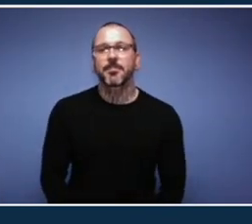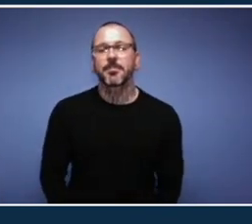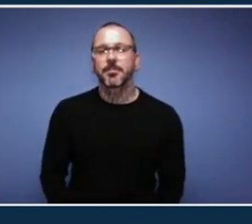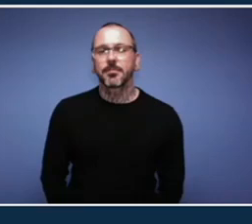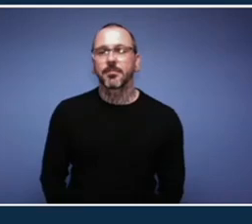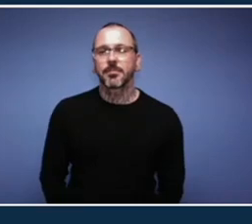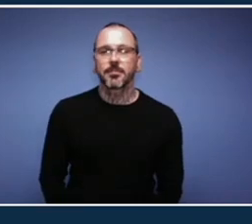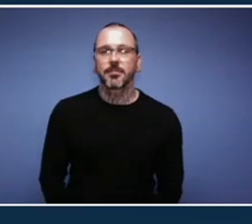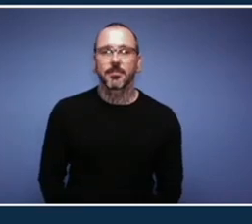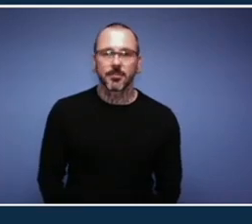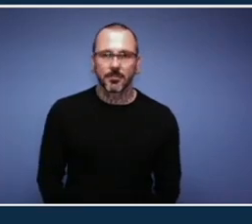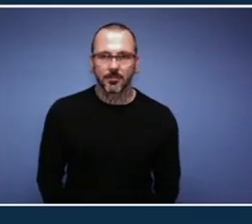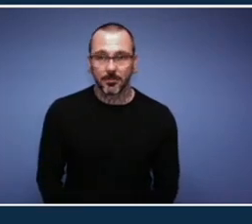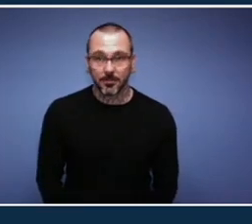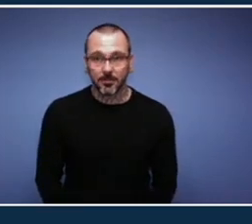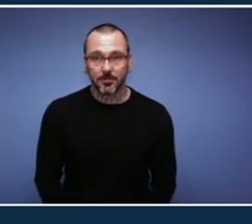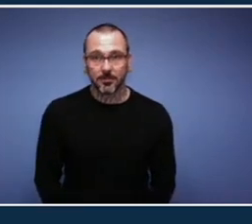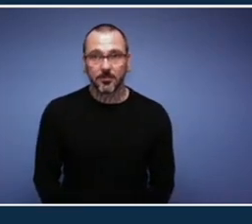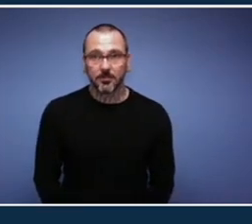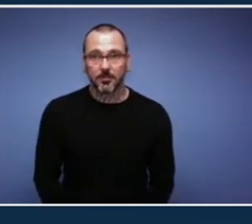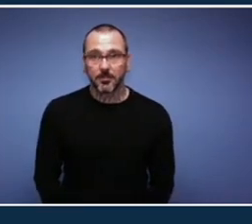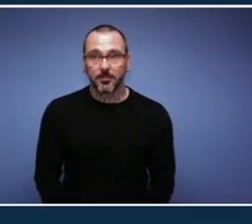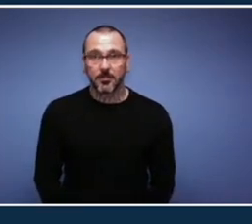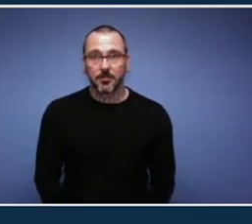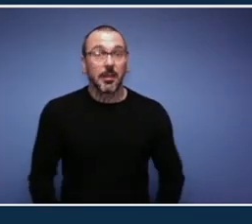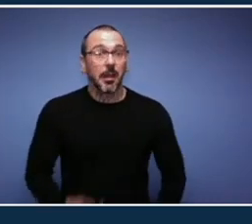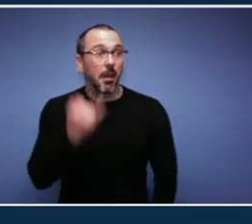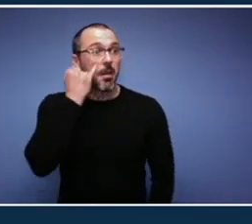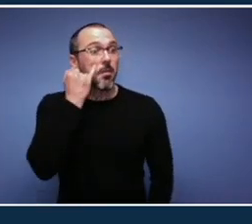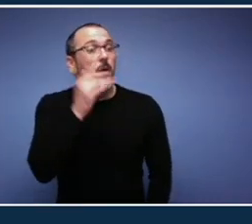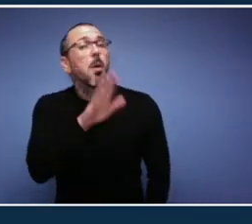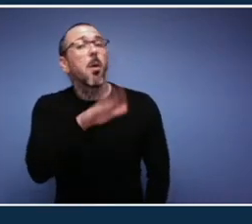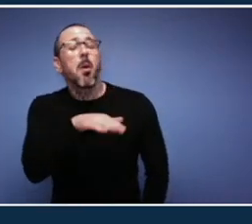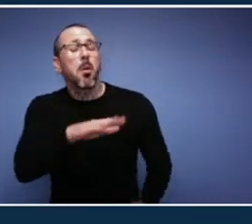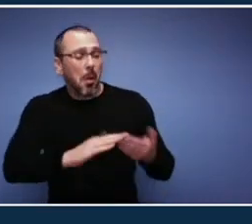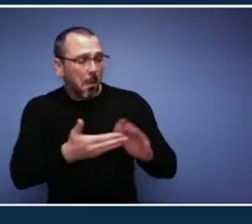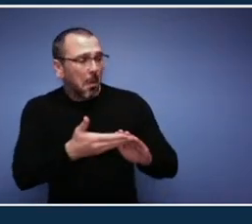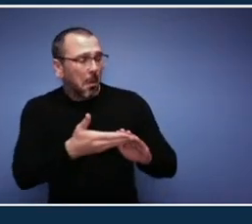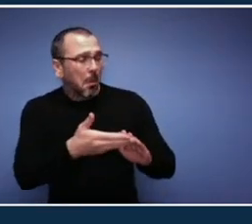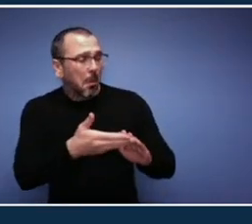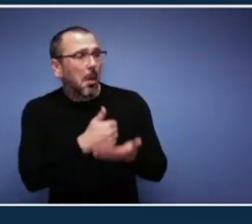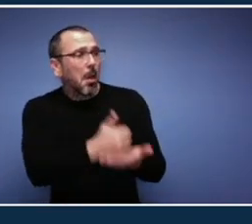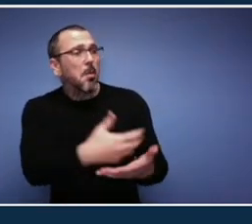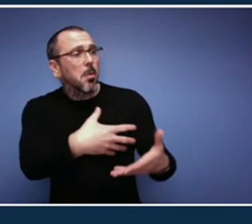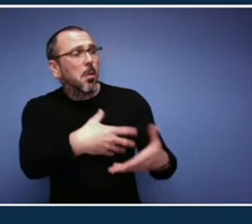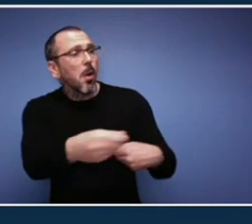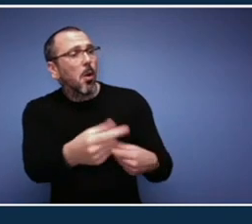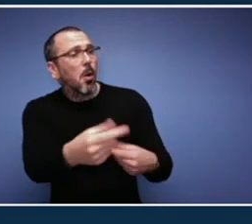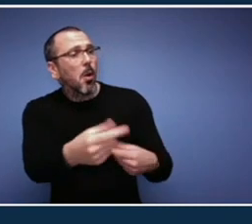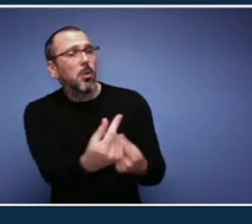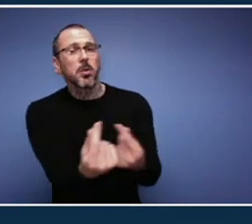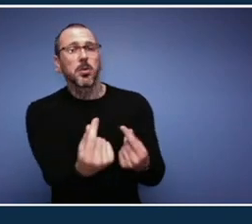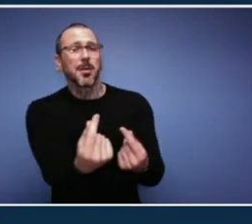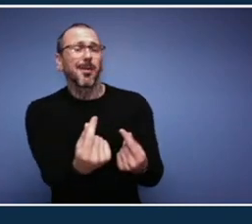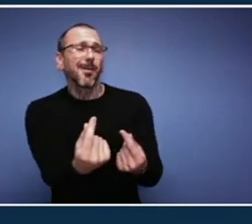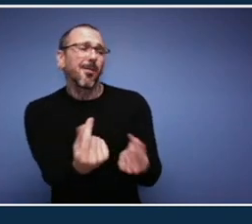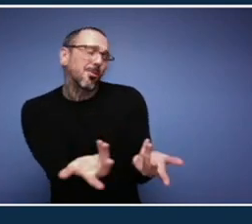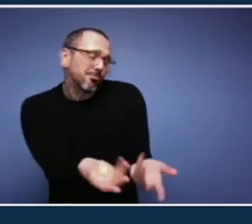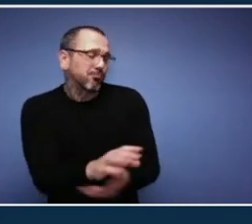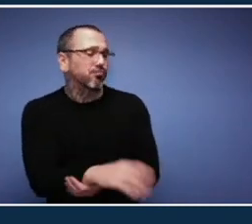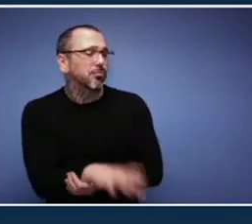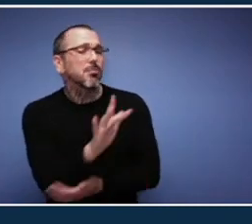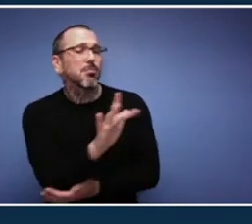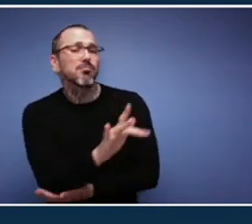was seen as kind of an act of charity by government and not as a human right. And I was told by